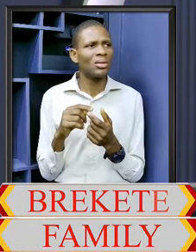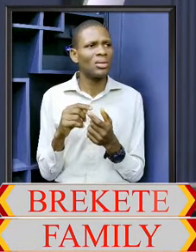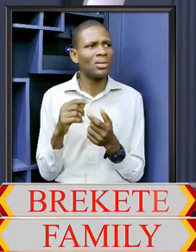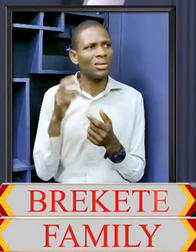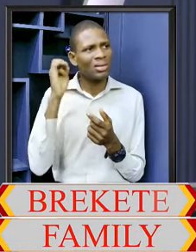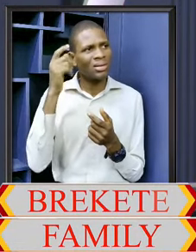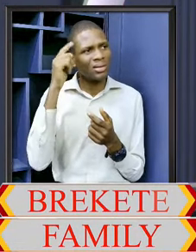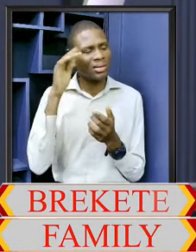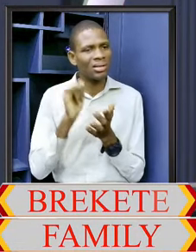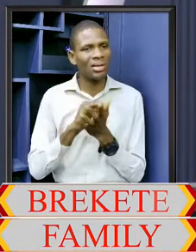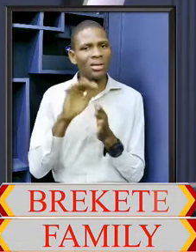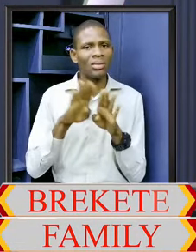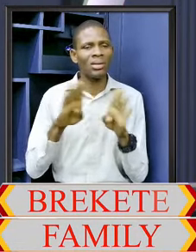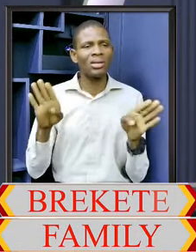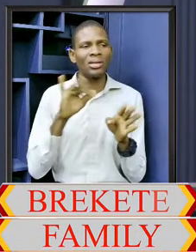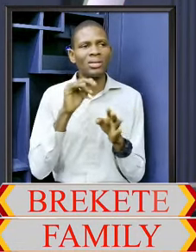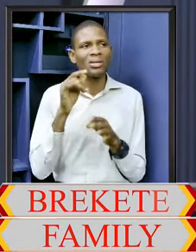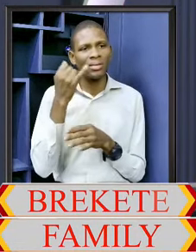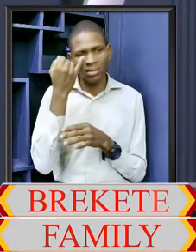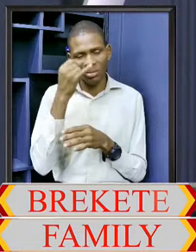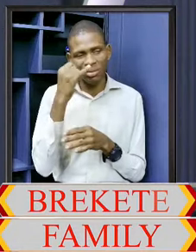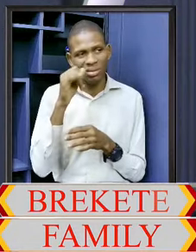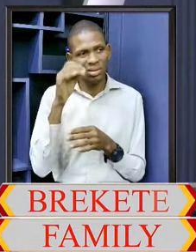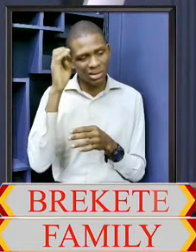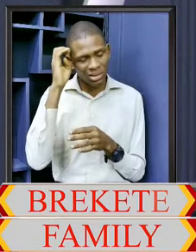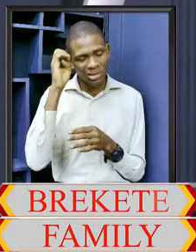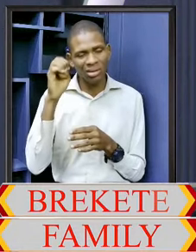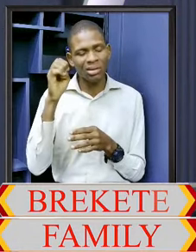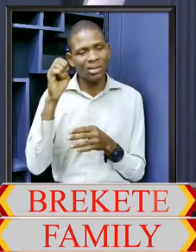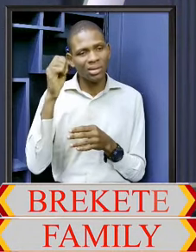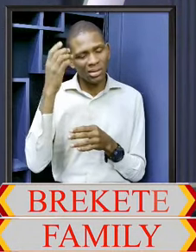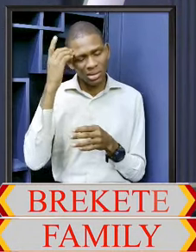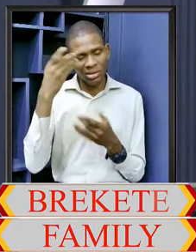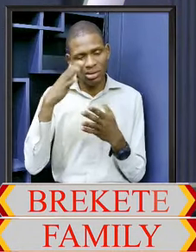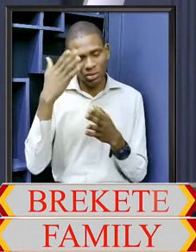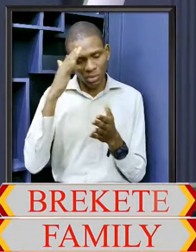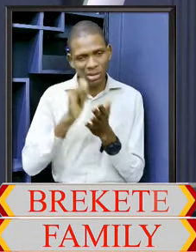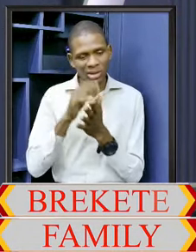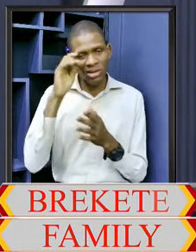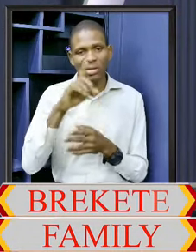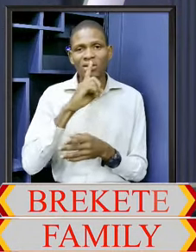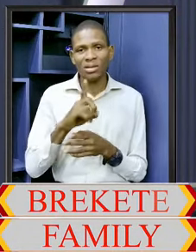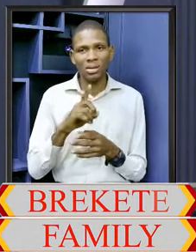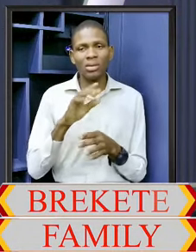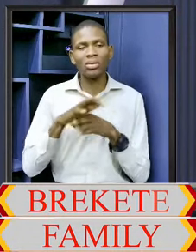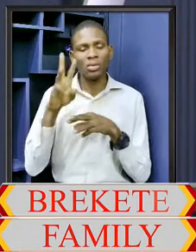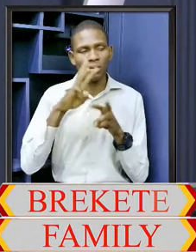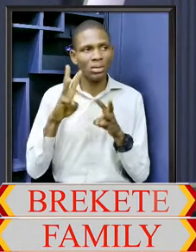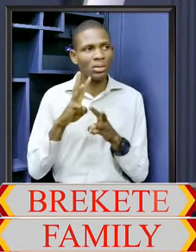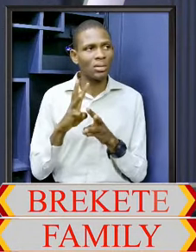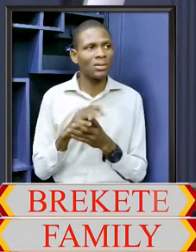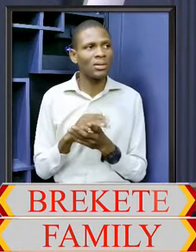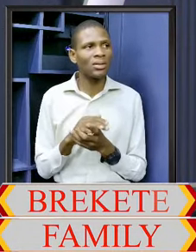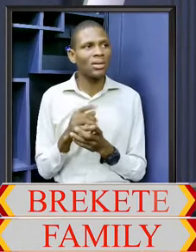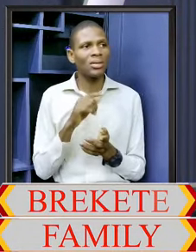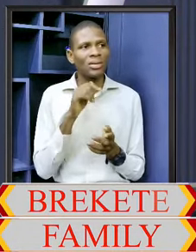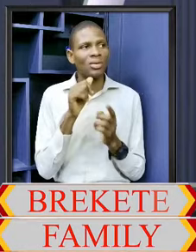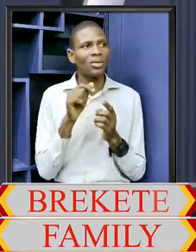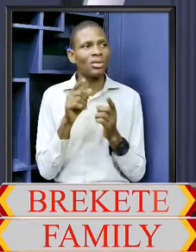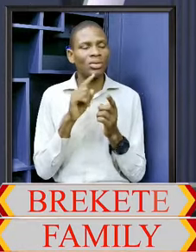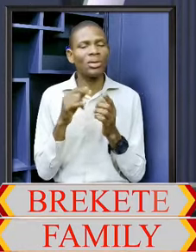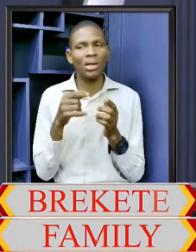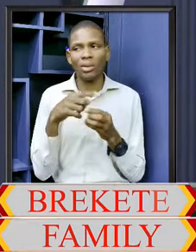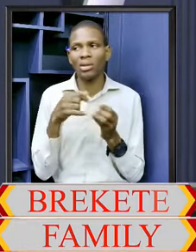that Brekete is a joke. He didn't know that it's a reality. No worry. This one, we know they like to talk him